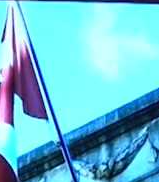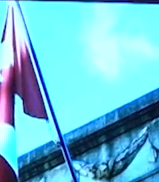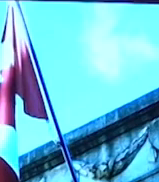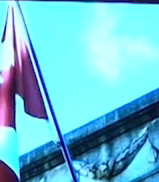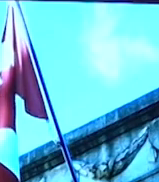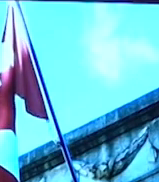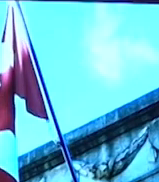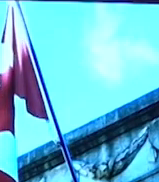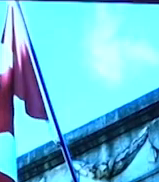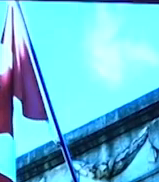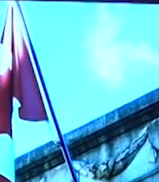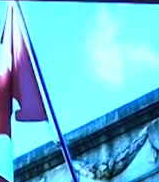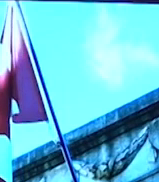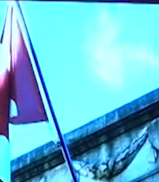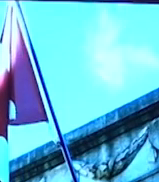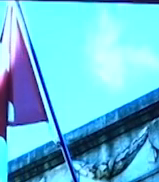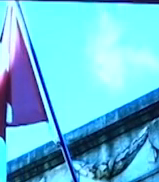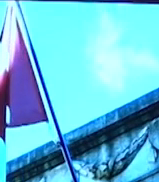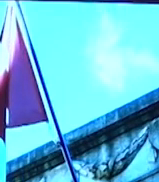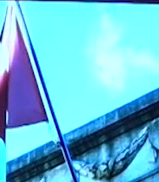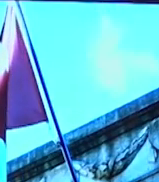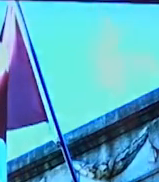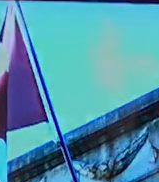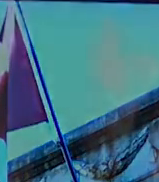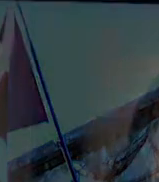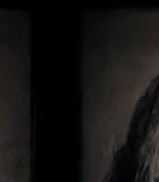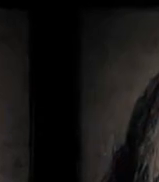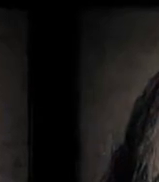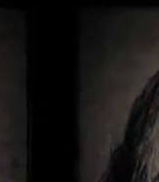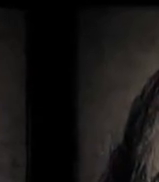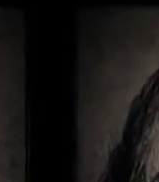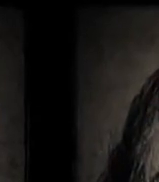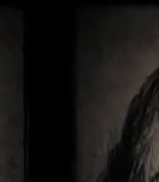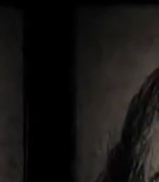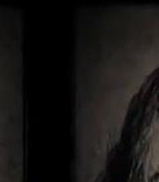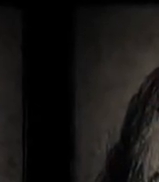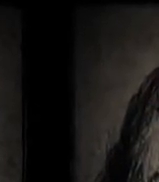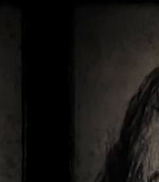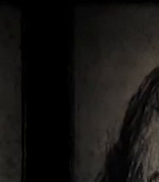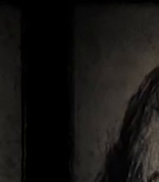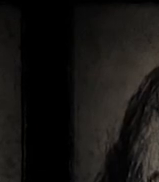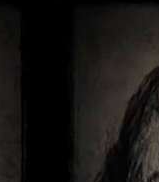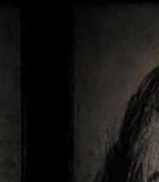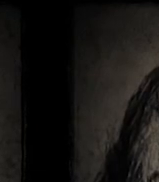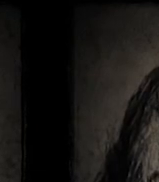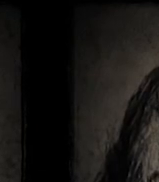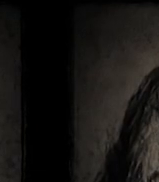veterans.gc.ca. Thank you for joining us. I'm Tim Fletcher.